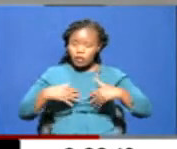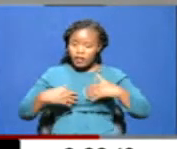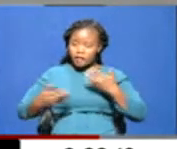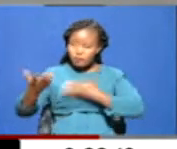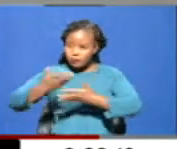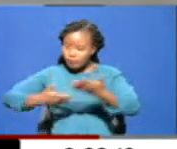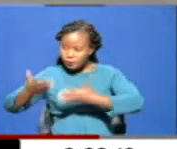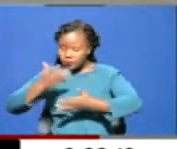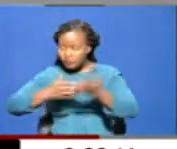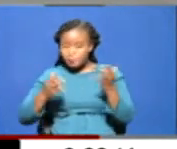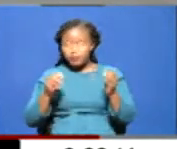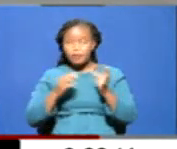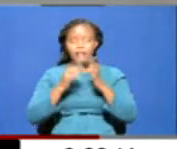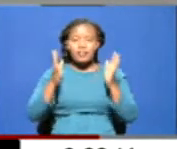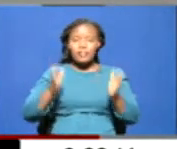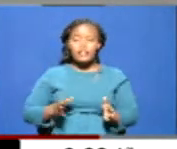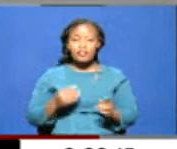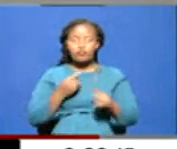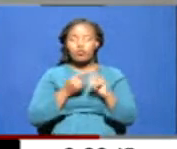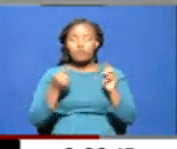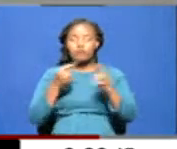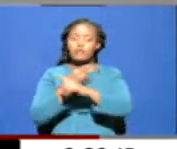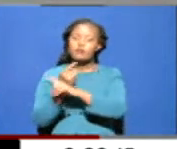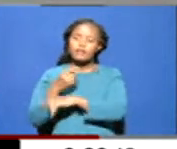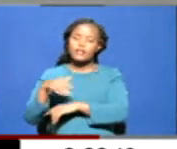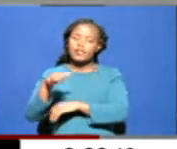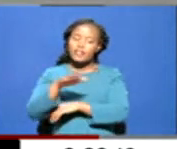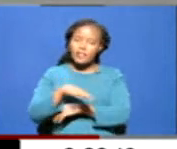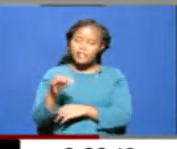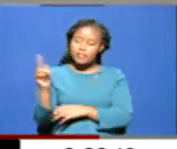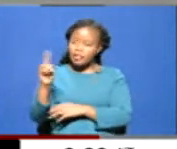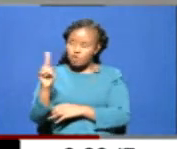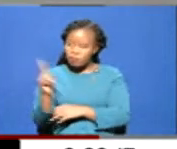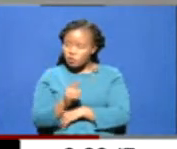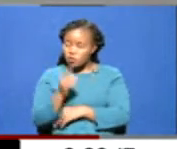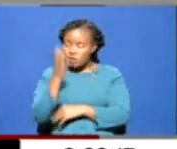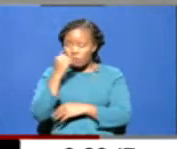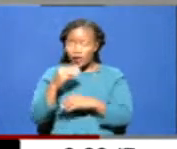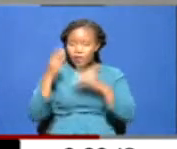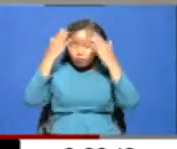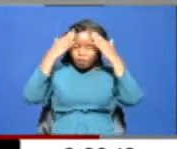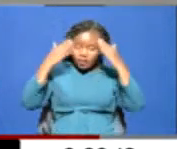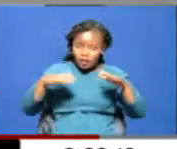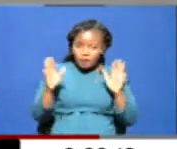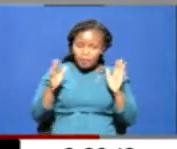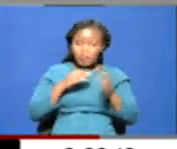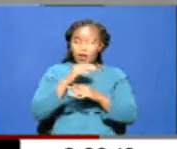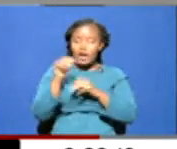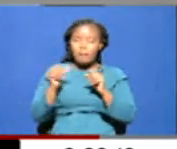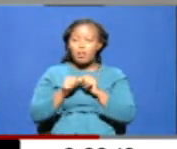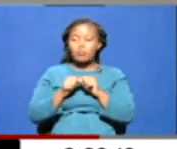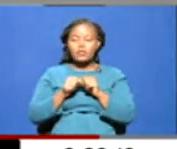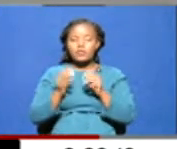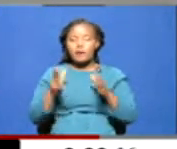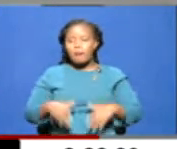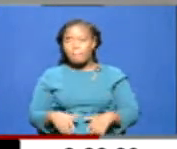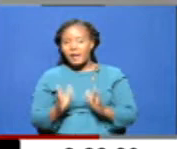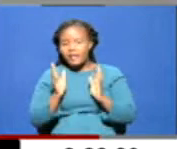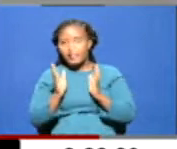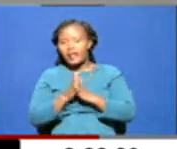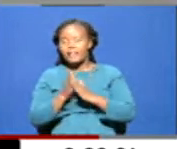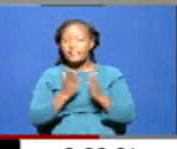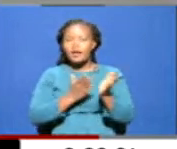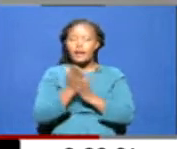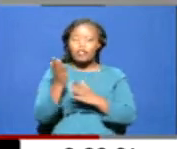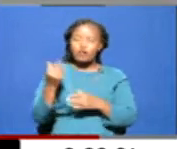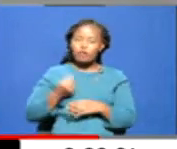different areas here in Nairobi in a sensitization campaign on sexual reproductive health rights of women and girls living